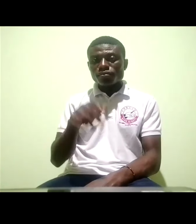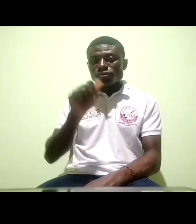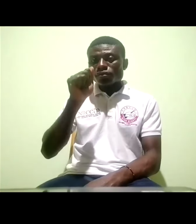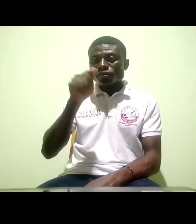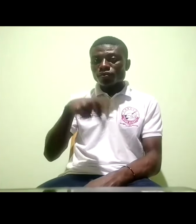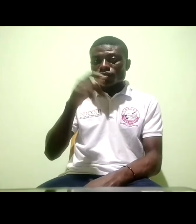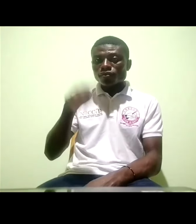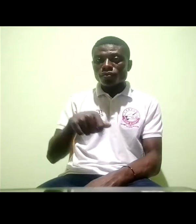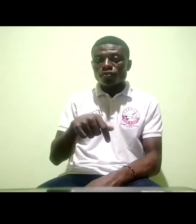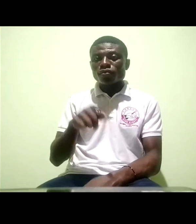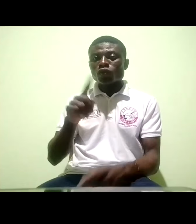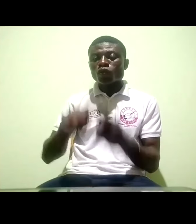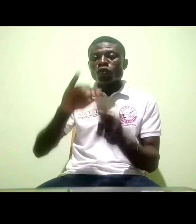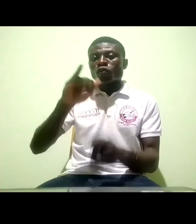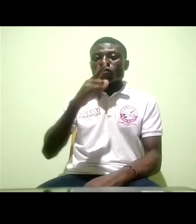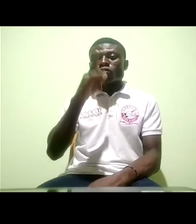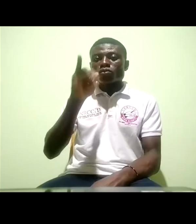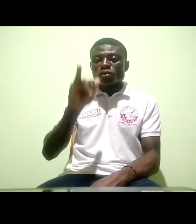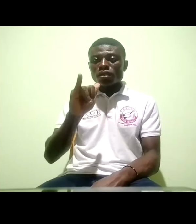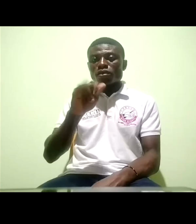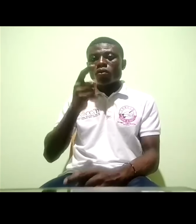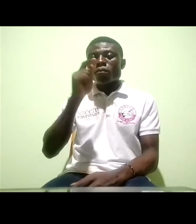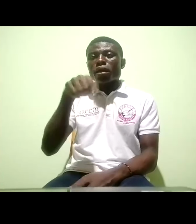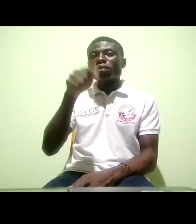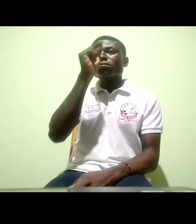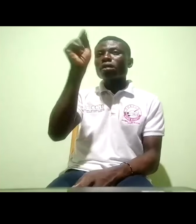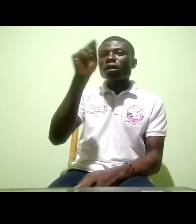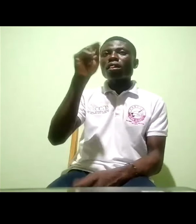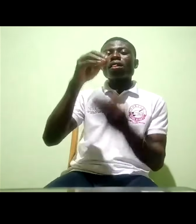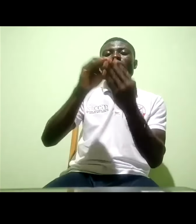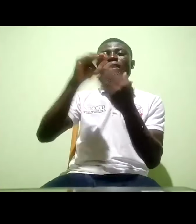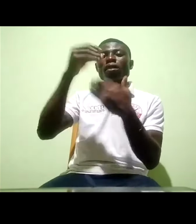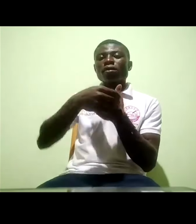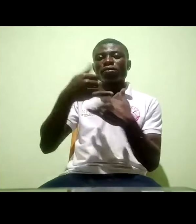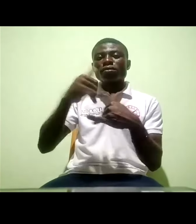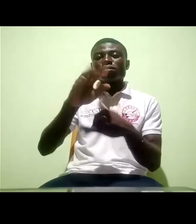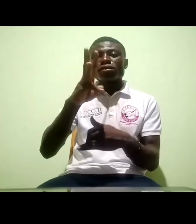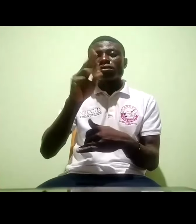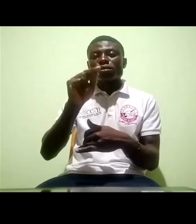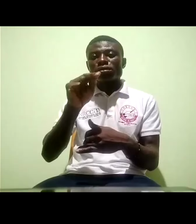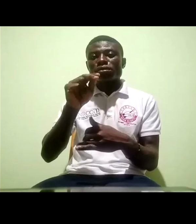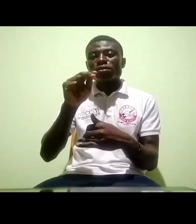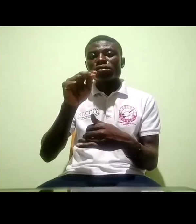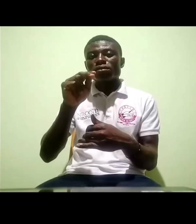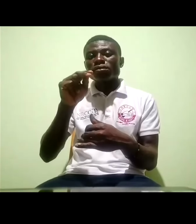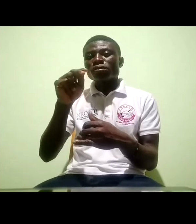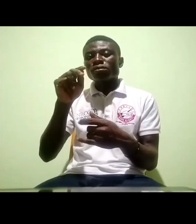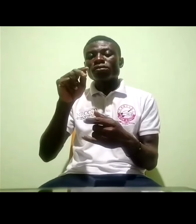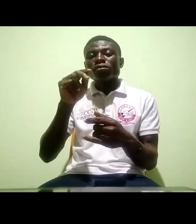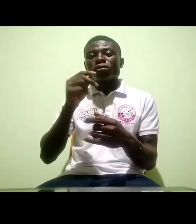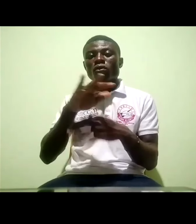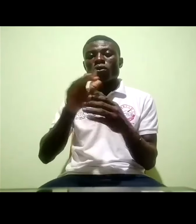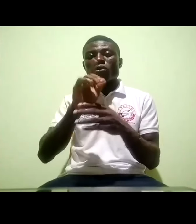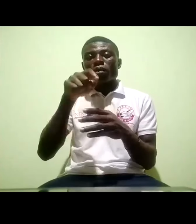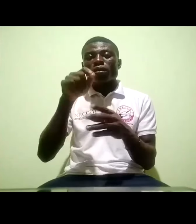to July. So please mark your calendars, and it's still 6:30 p.m. GMT, so you do not have